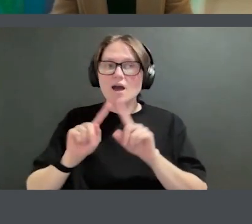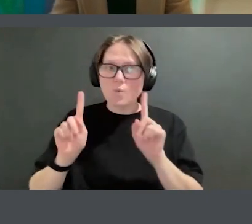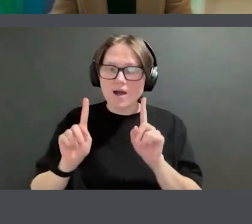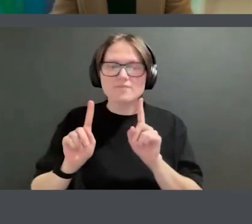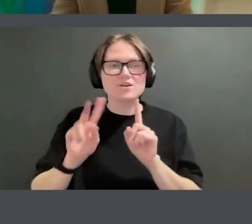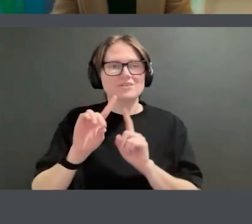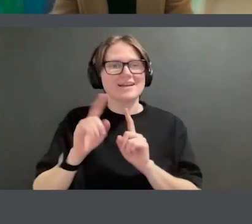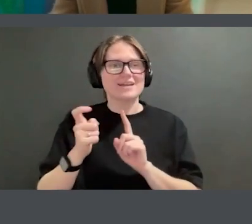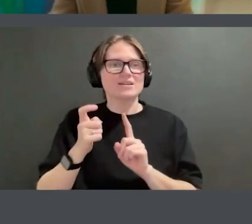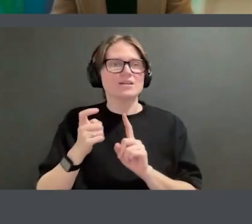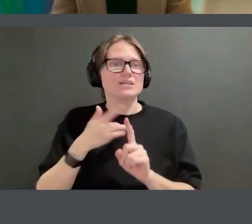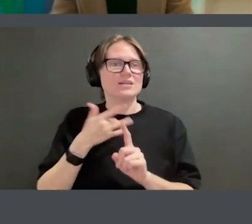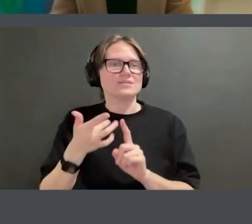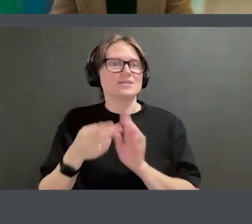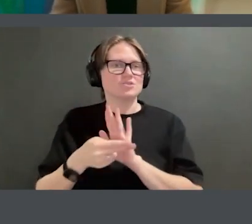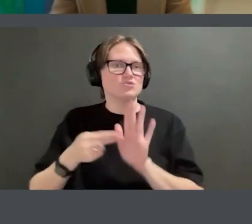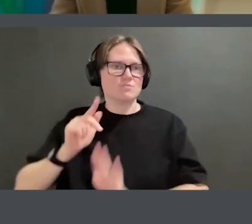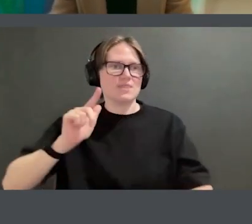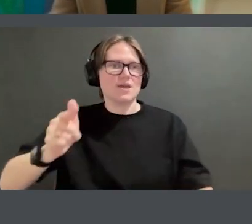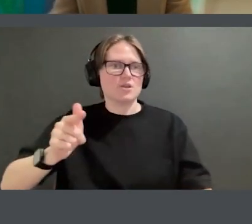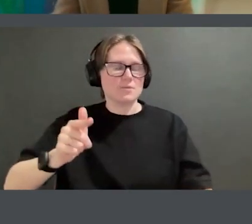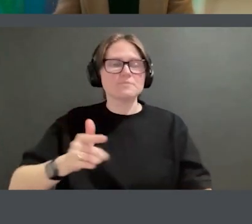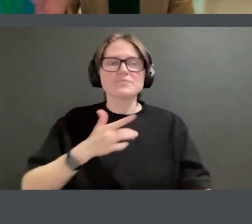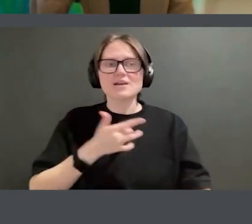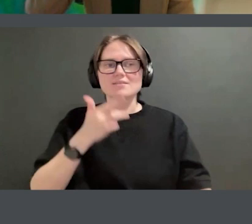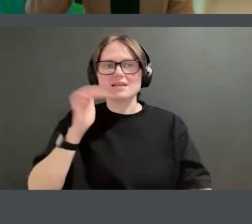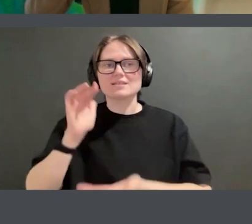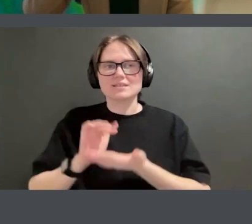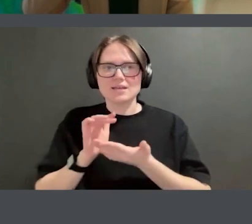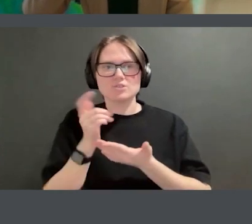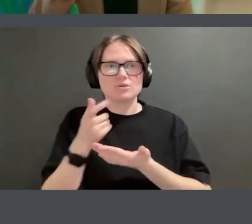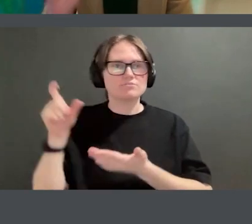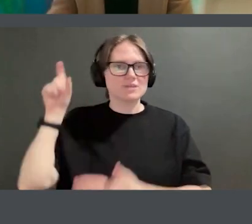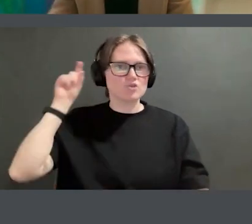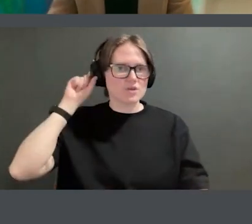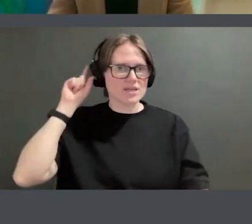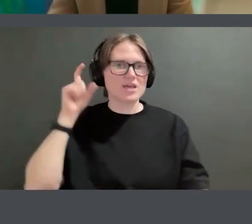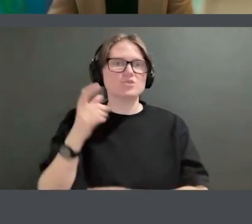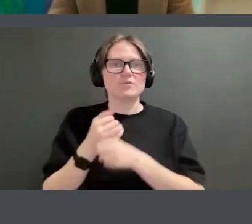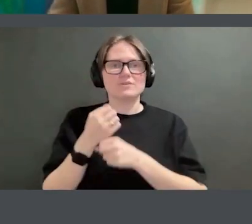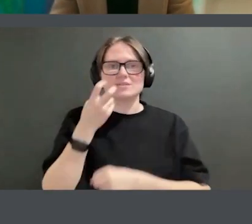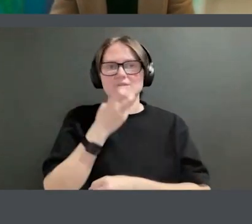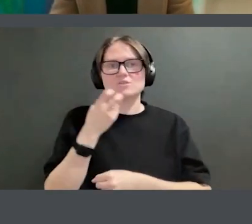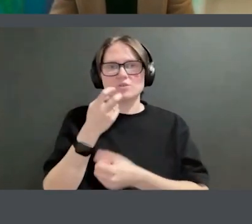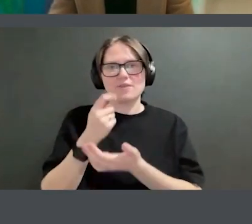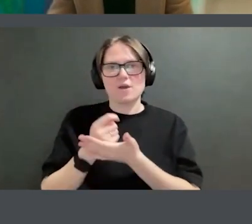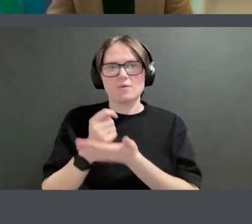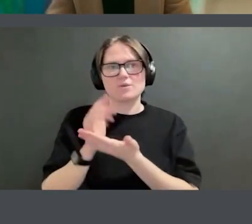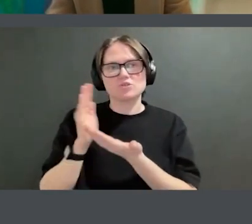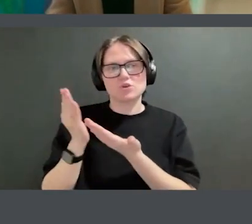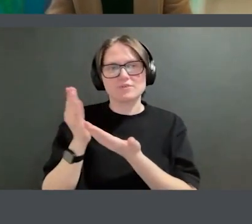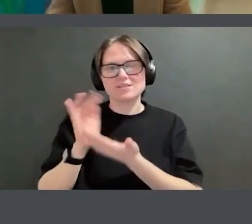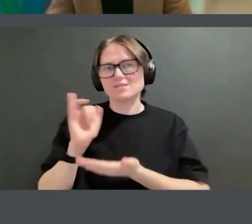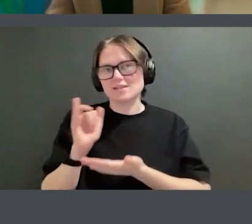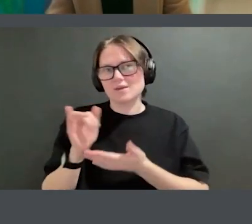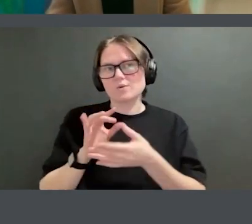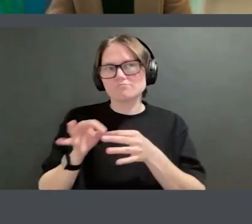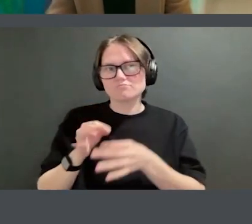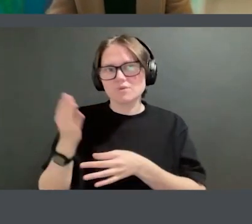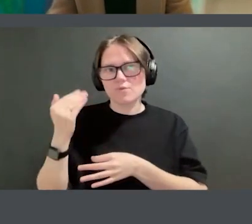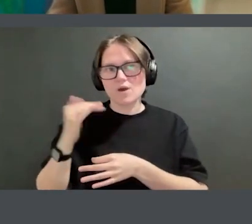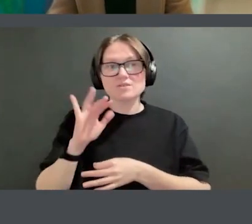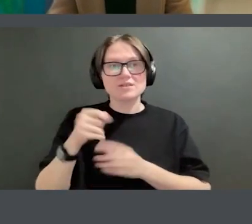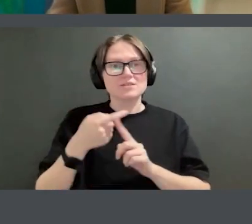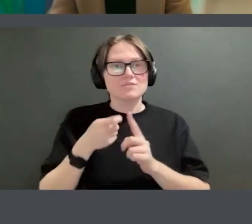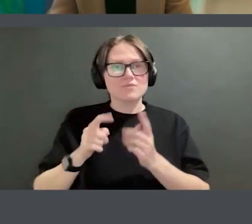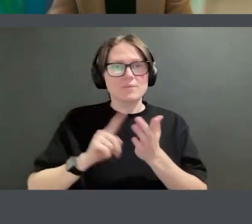hearing loss tends to be later, and they're less likely to be fit with hearing aids or receive speech therapy services, as we went through before. So this was from a study